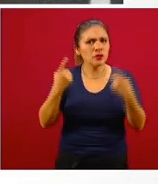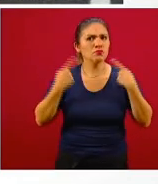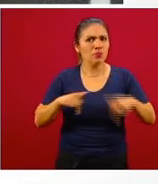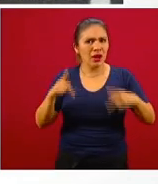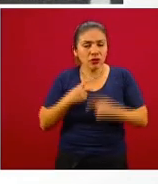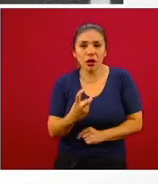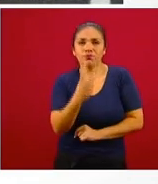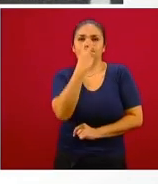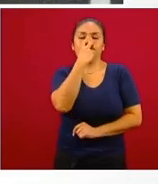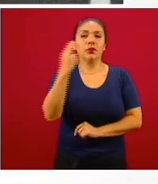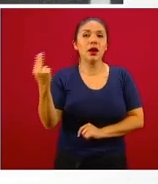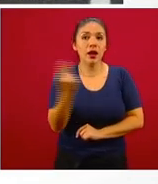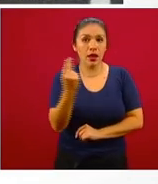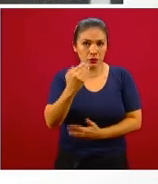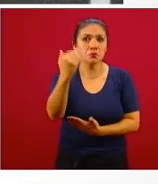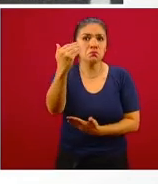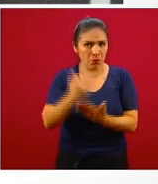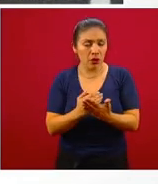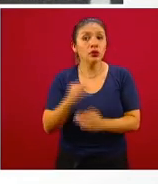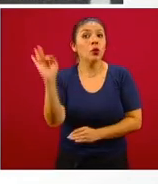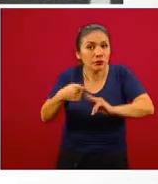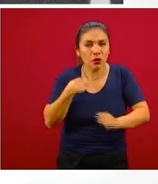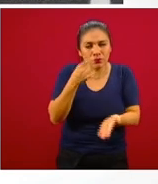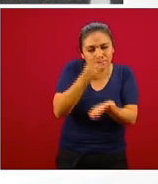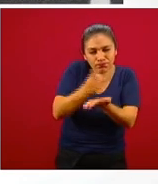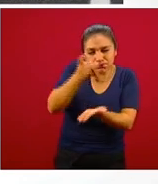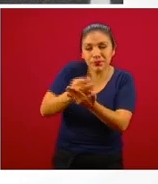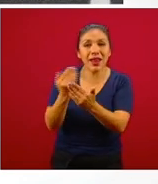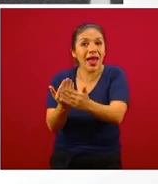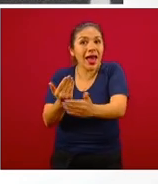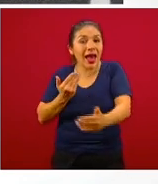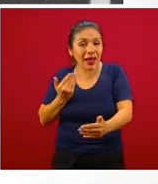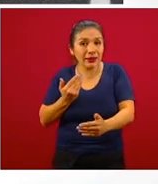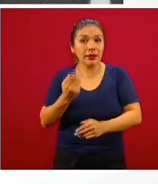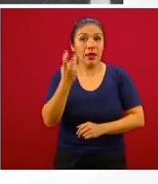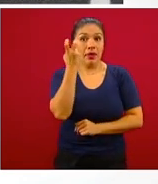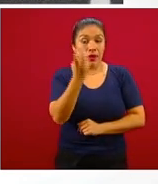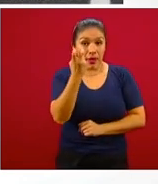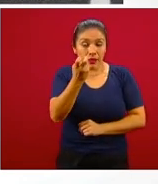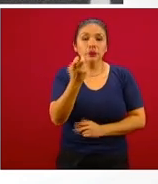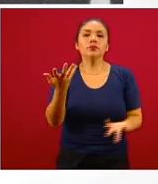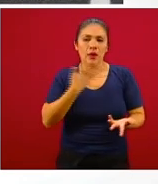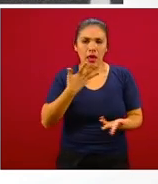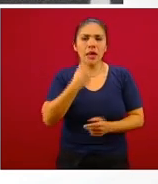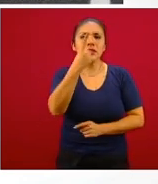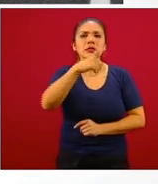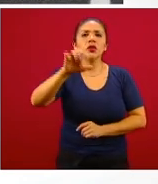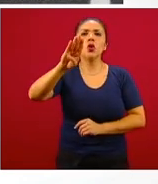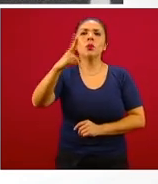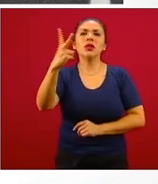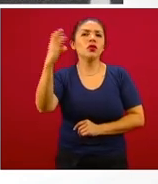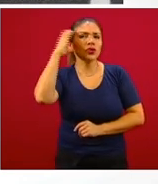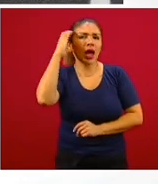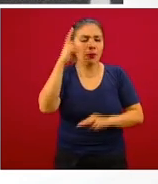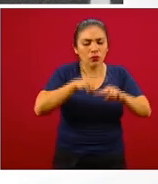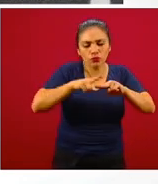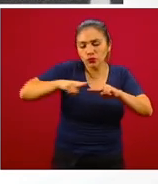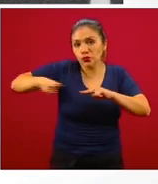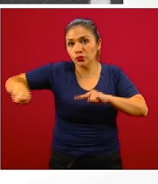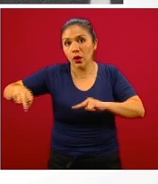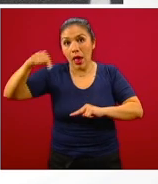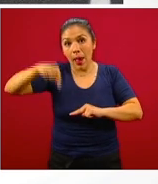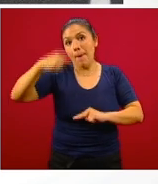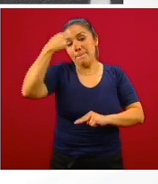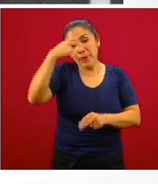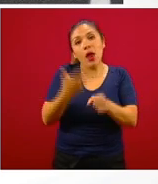of patients who need to be intubated if we control them from the start. We have 192 beds for